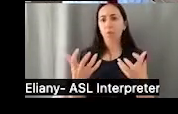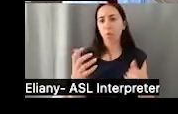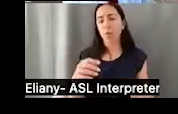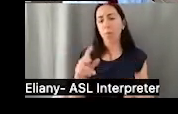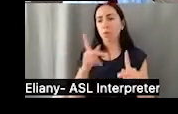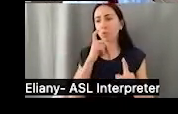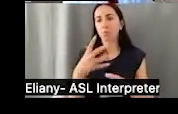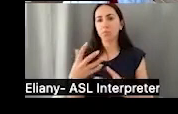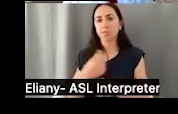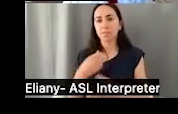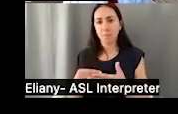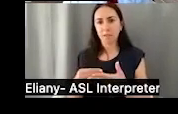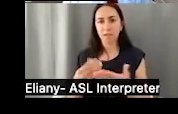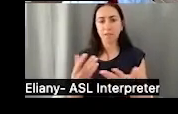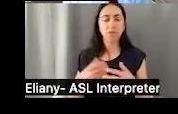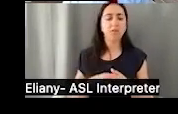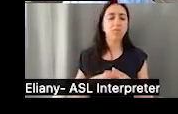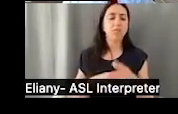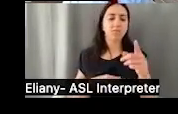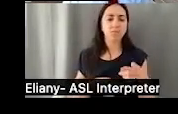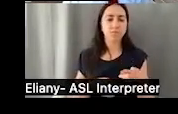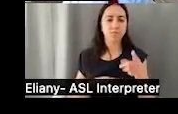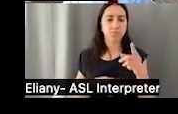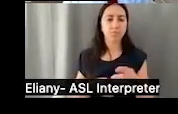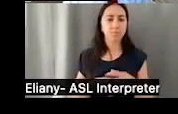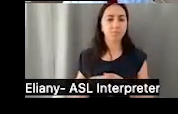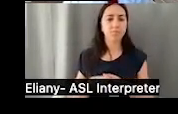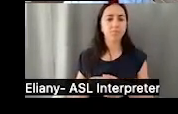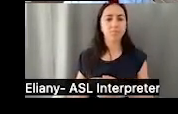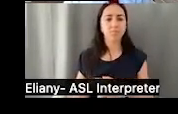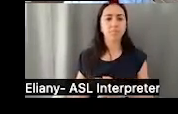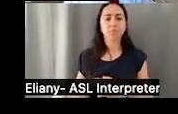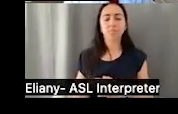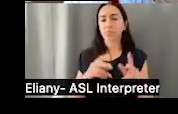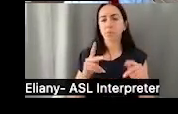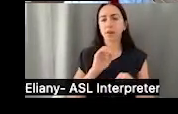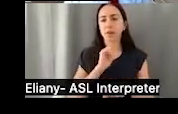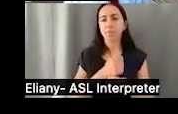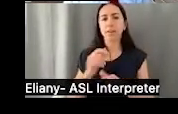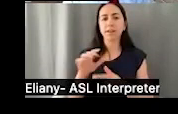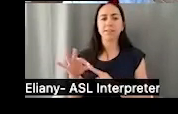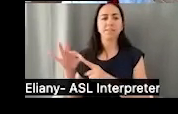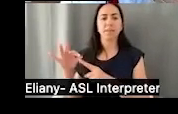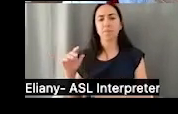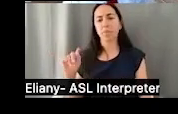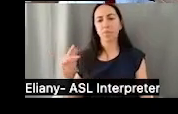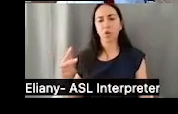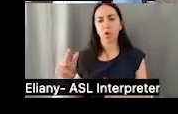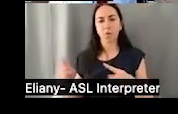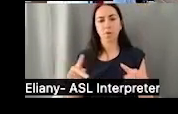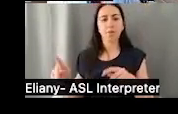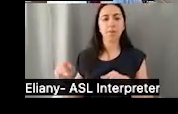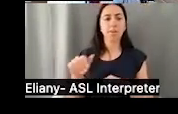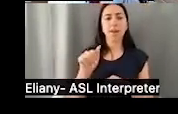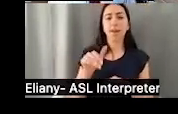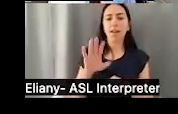establish. The beneficiary can establish all of the things we've talked about except the third-party trust. And the ABLE account is the only